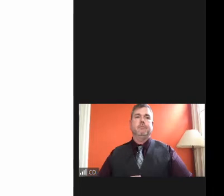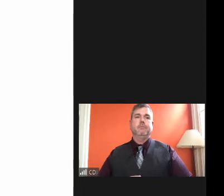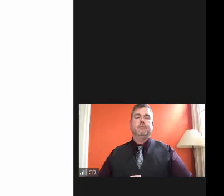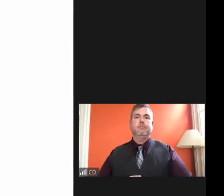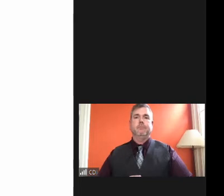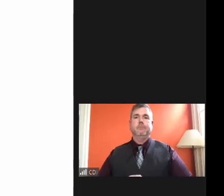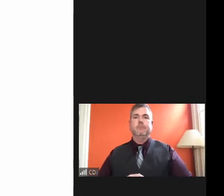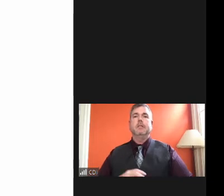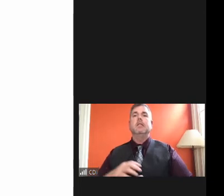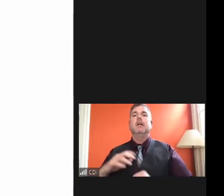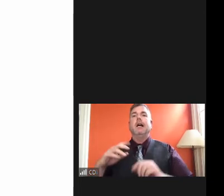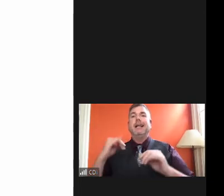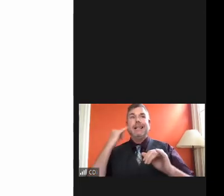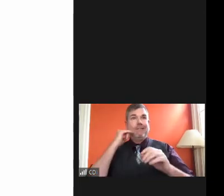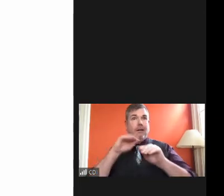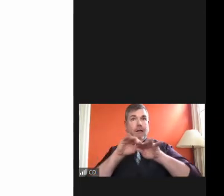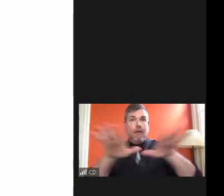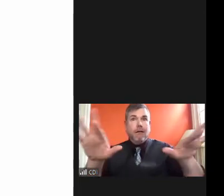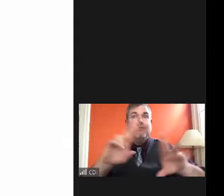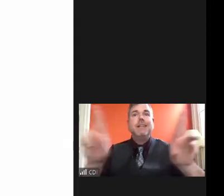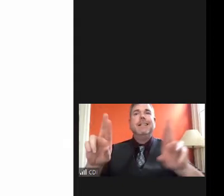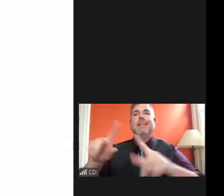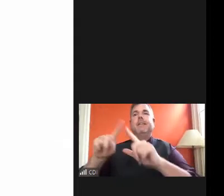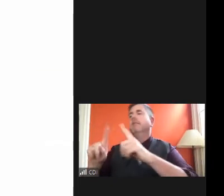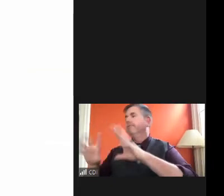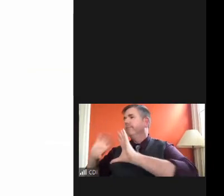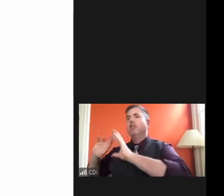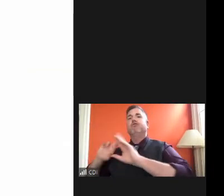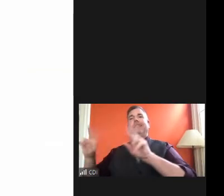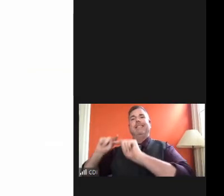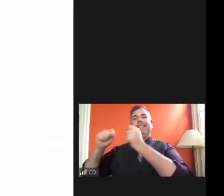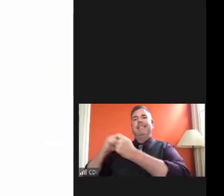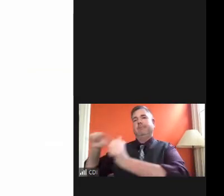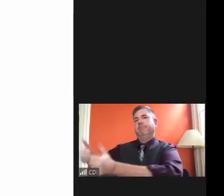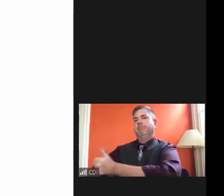need to early intervene and stop spread.